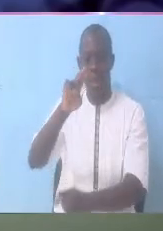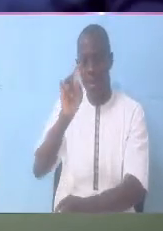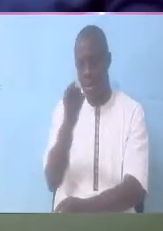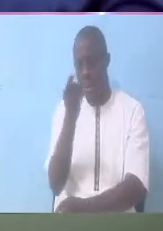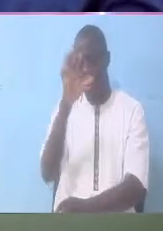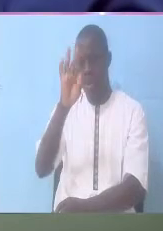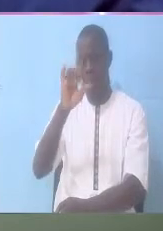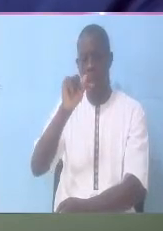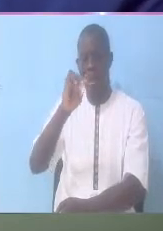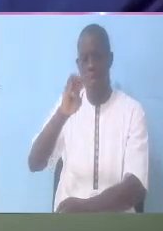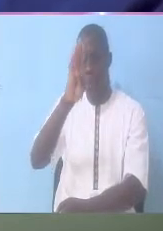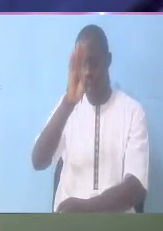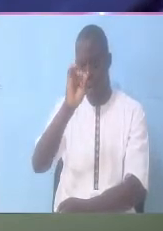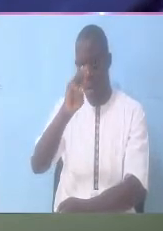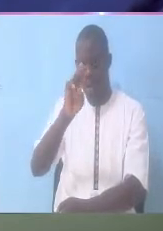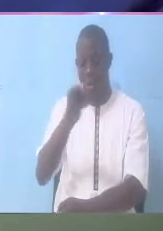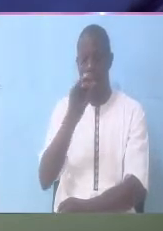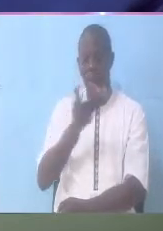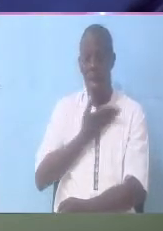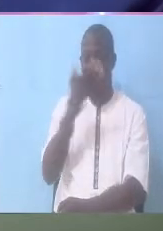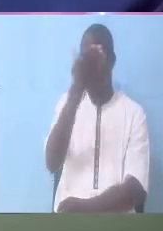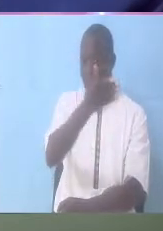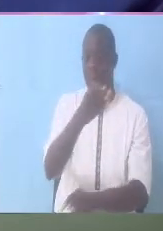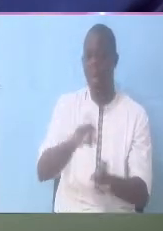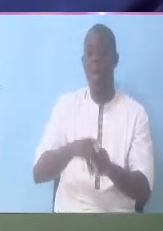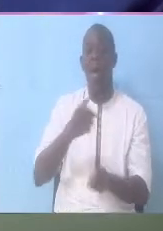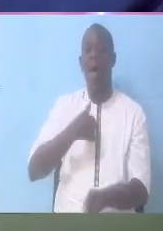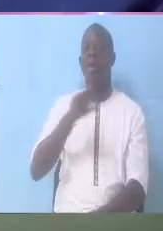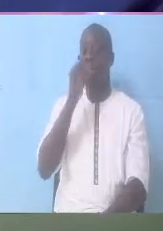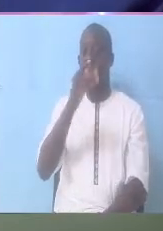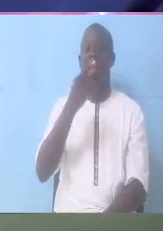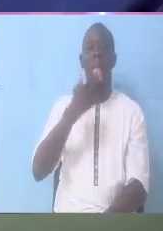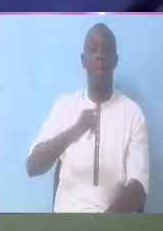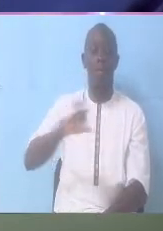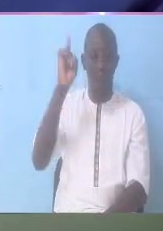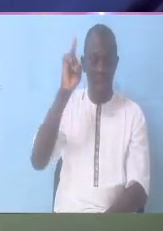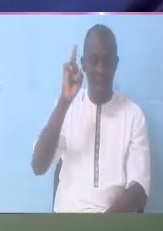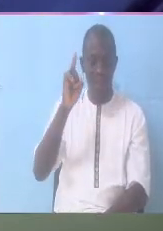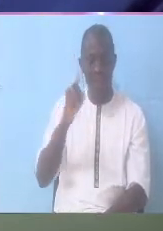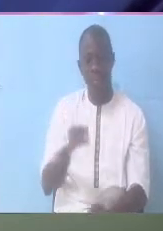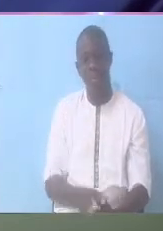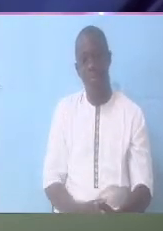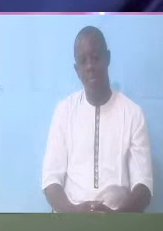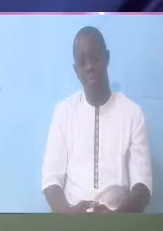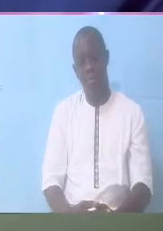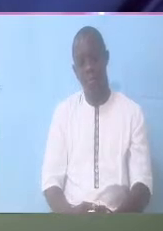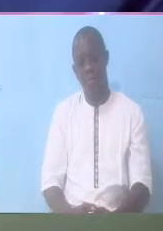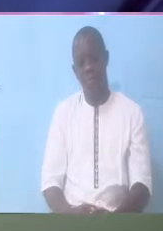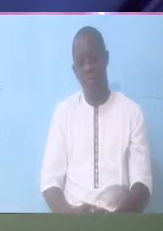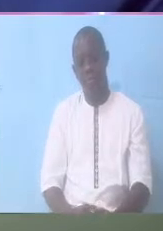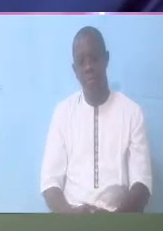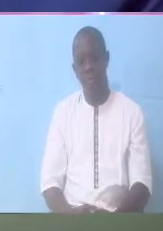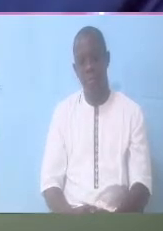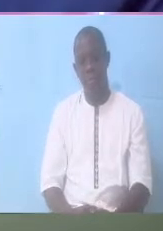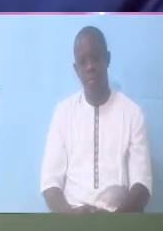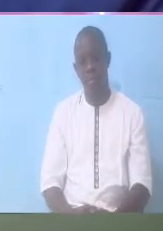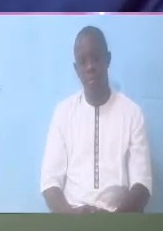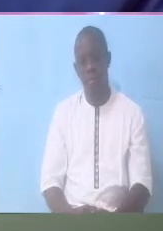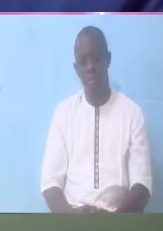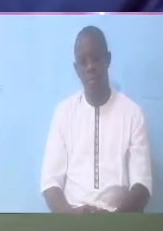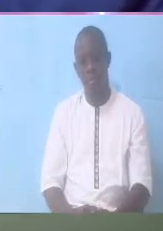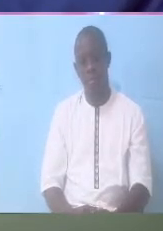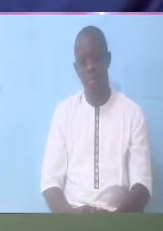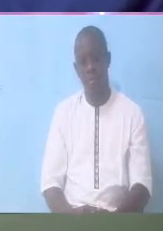Harisambu bedia mukamba wotumo General Lantombon Tamba bije bari nsinkaliko. No, ngamu ako General Lantombon